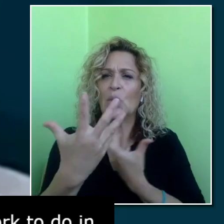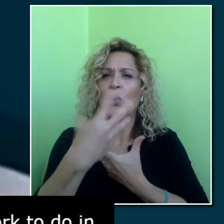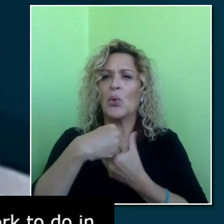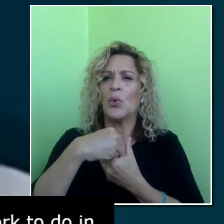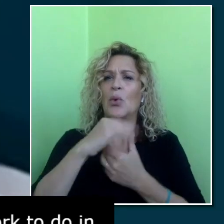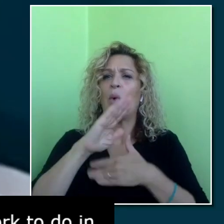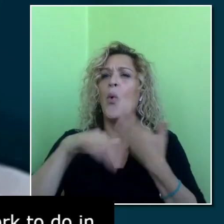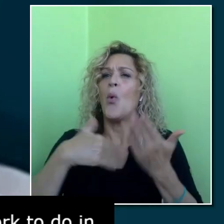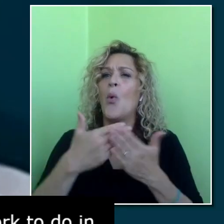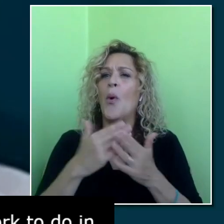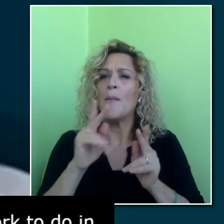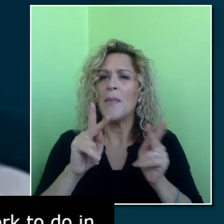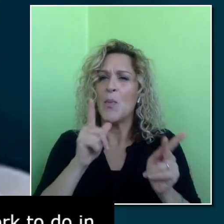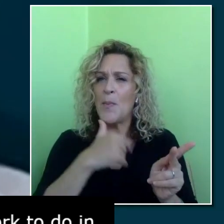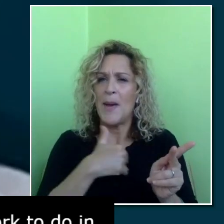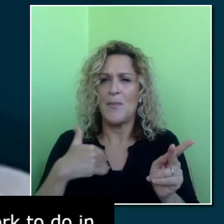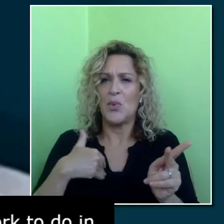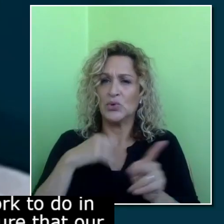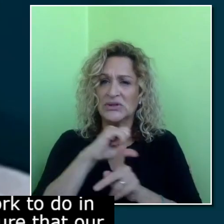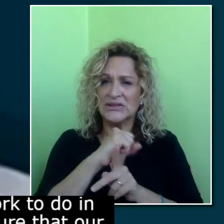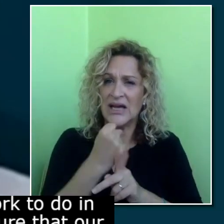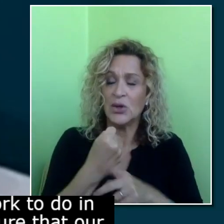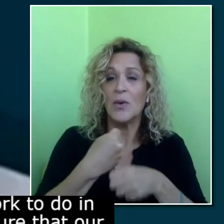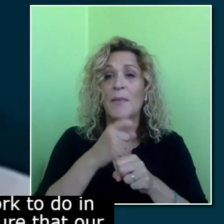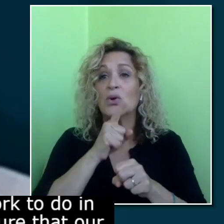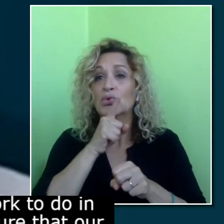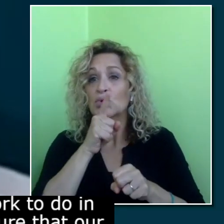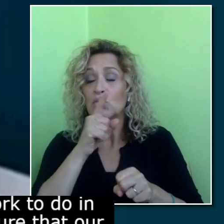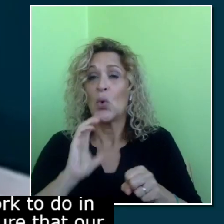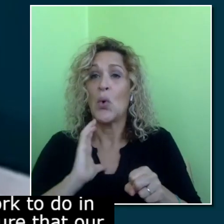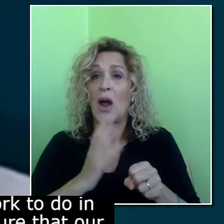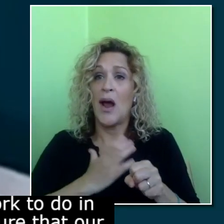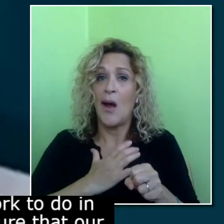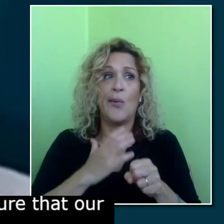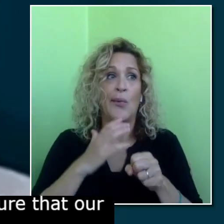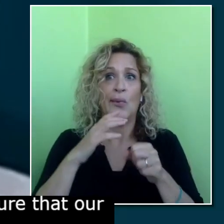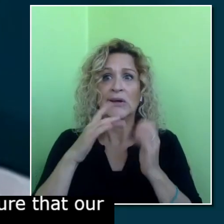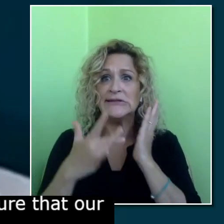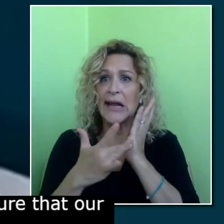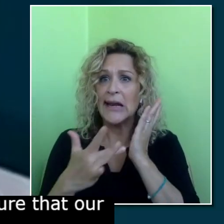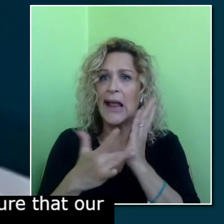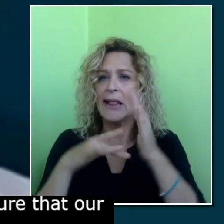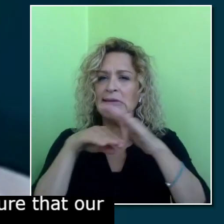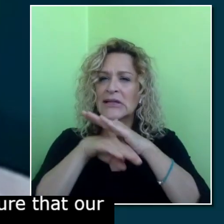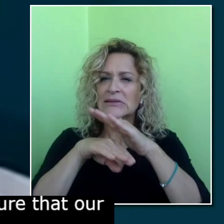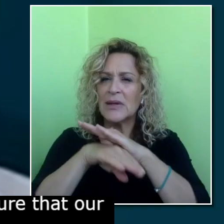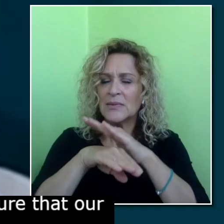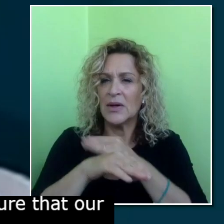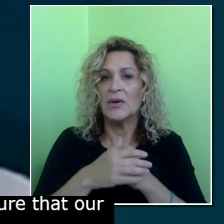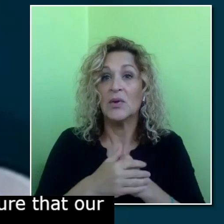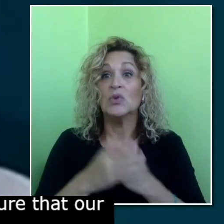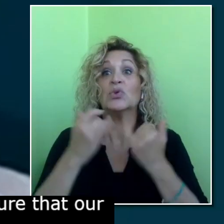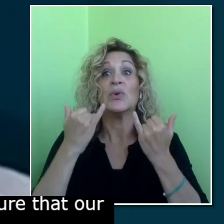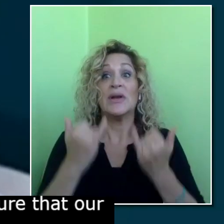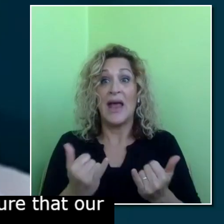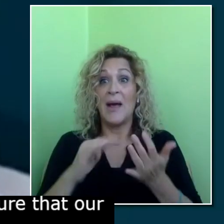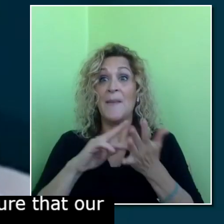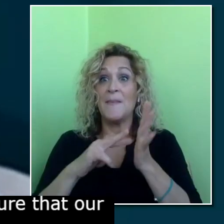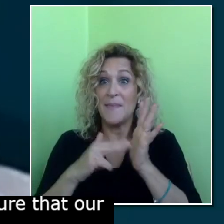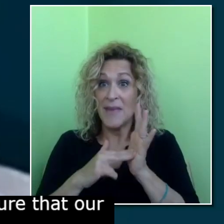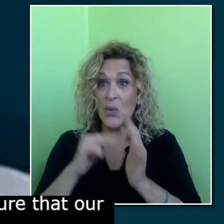accessible. Now that we must rebuild the economy and deal with the changes to the wider society that